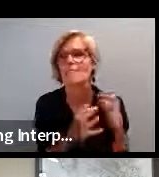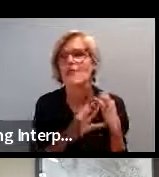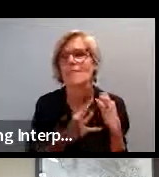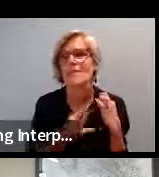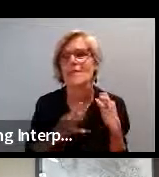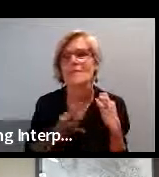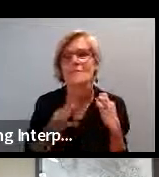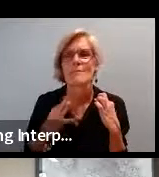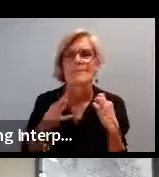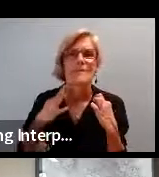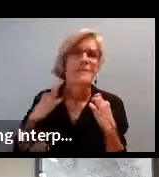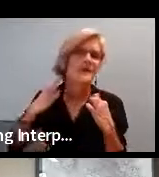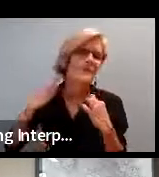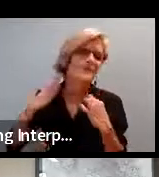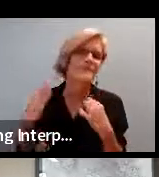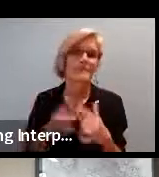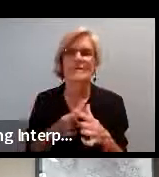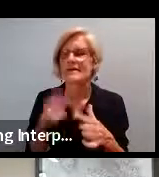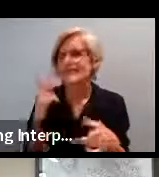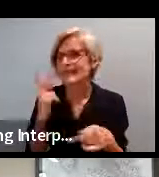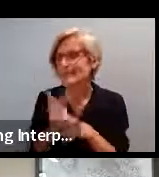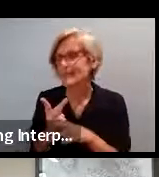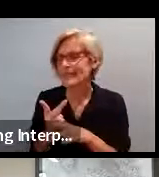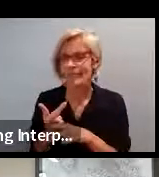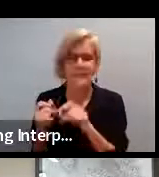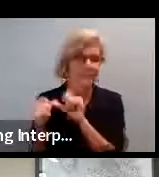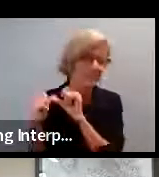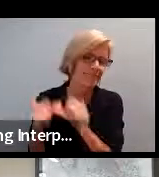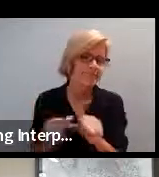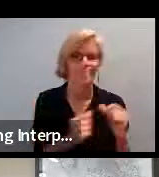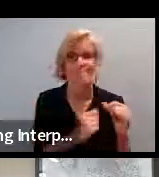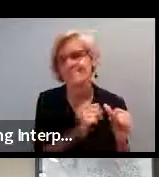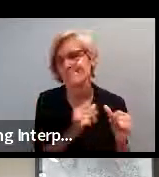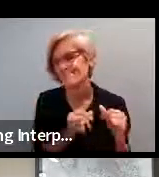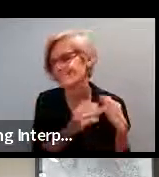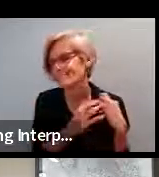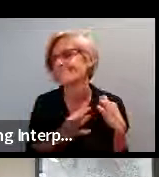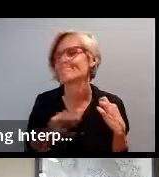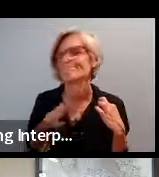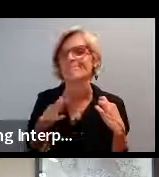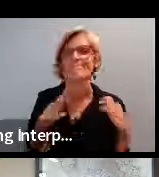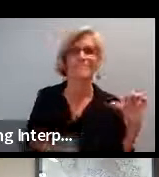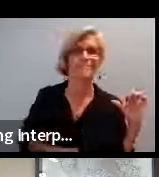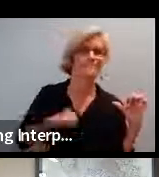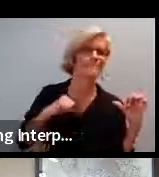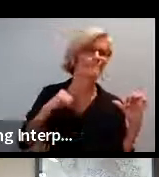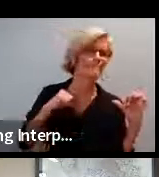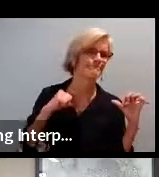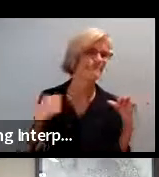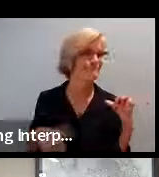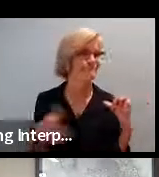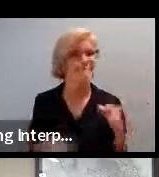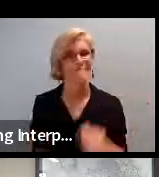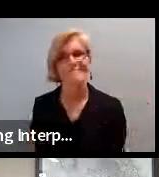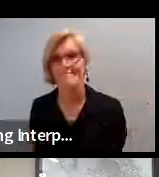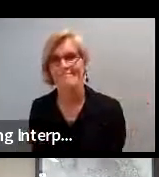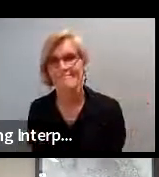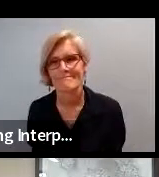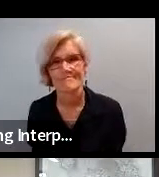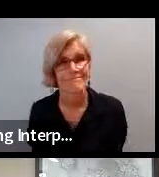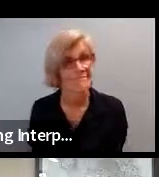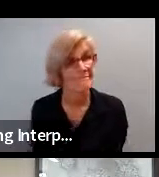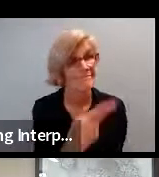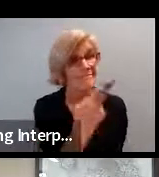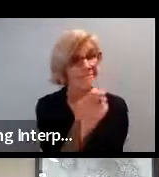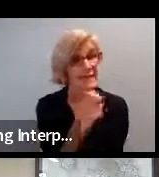years and share those wonderful laps that they have done. I have Heidi again.